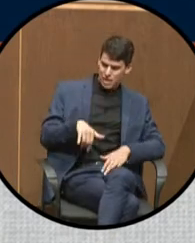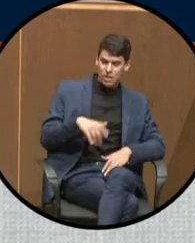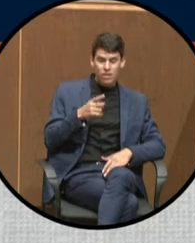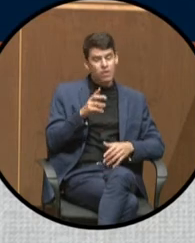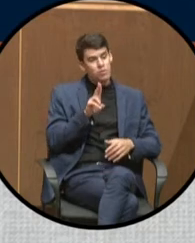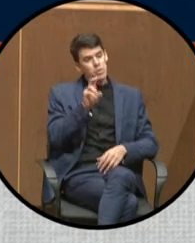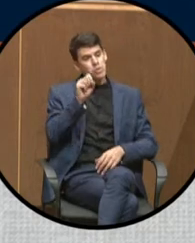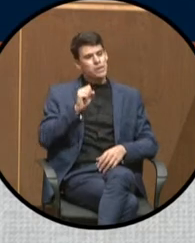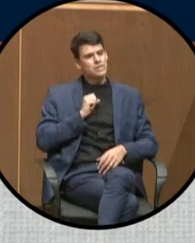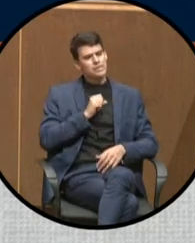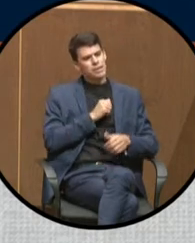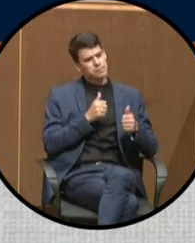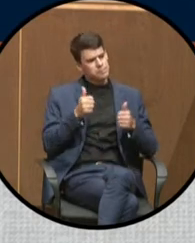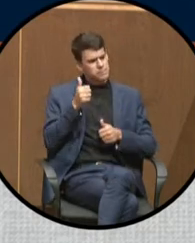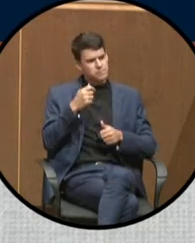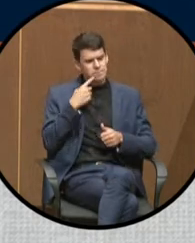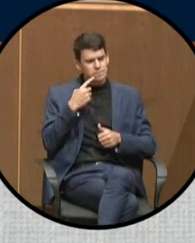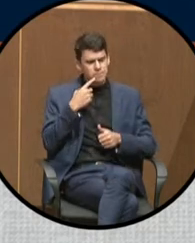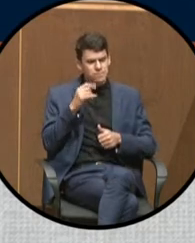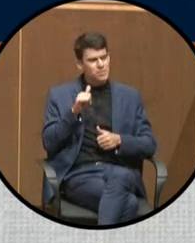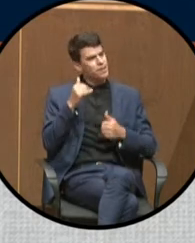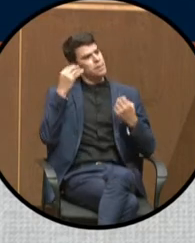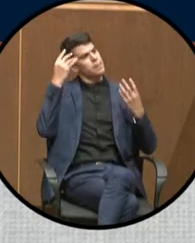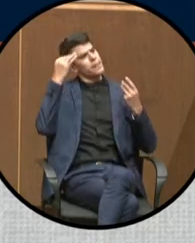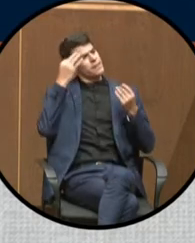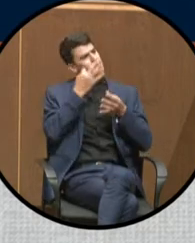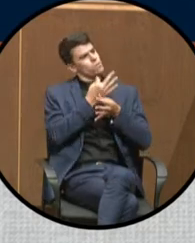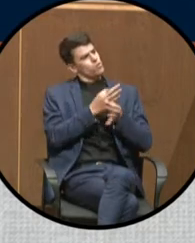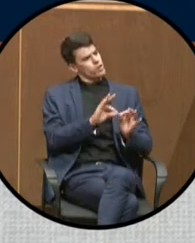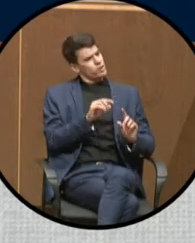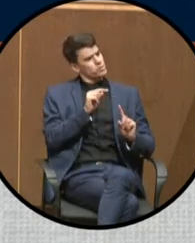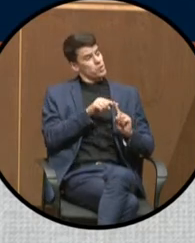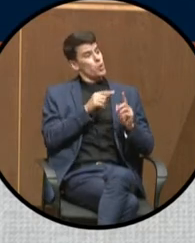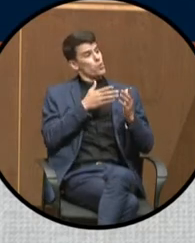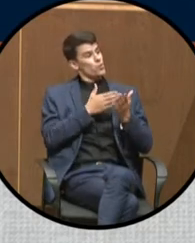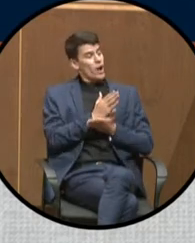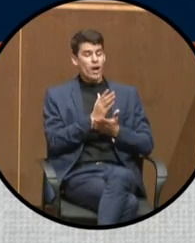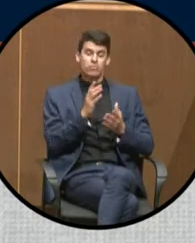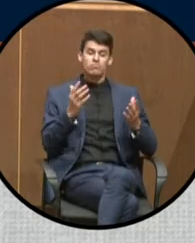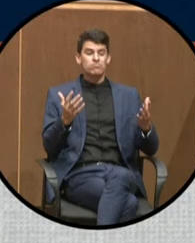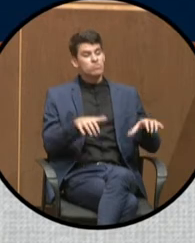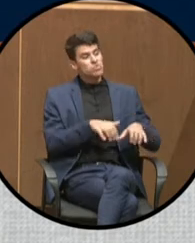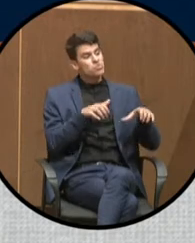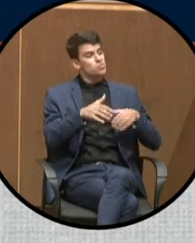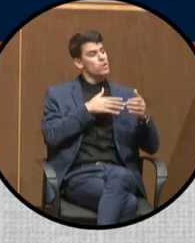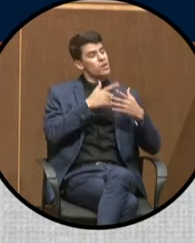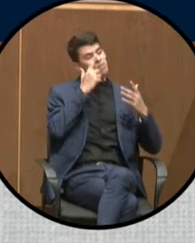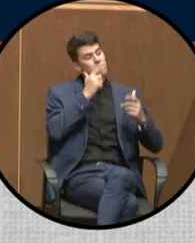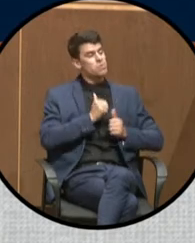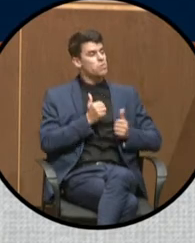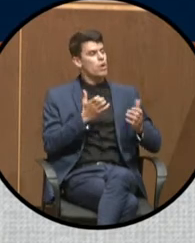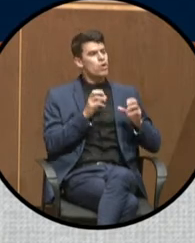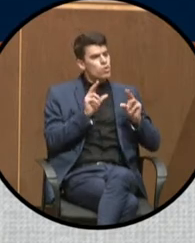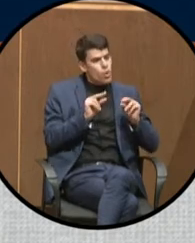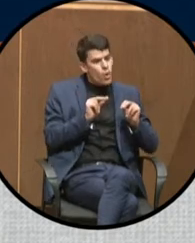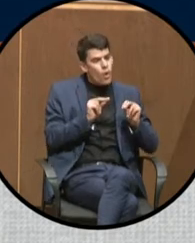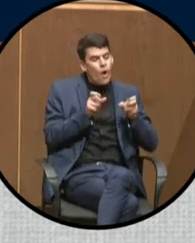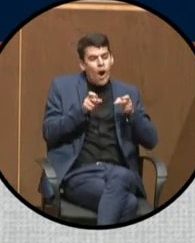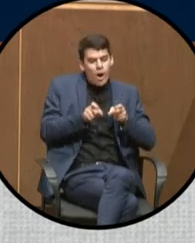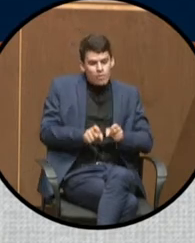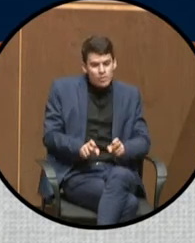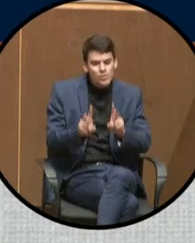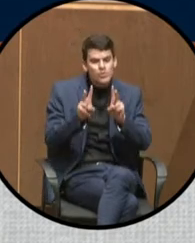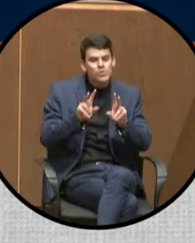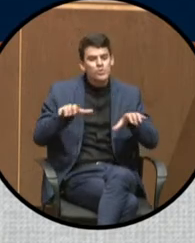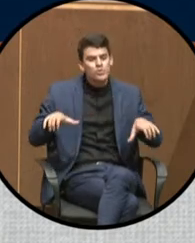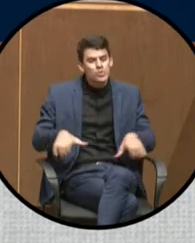U.S. Senate, said, "May we think of freedom not as the right to do as we please, but as the opportunity to do what